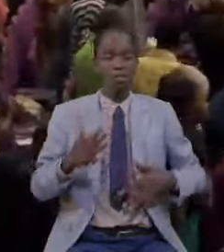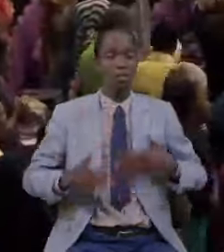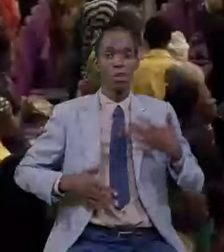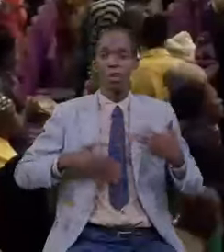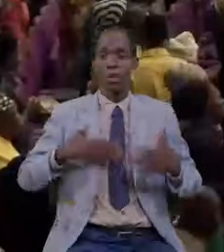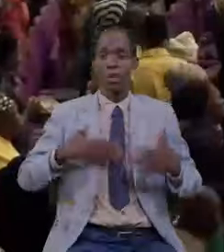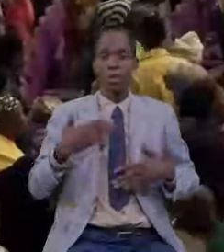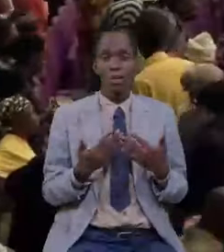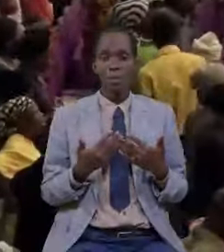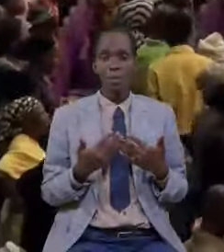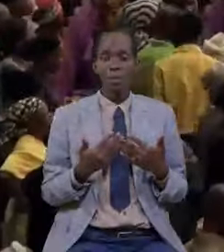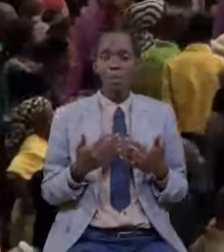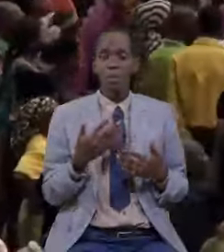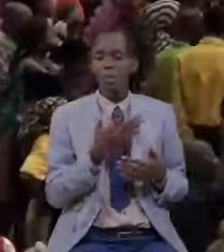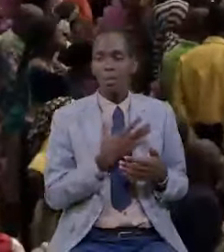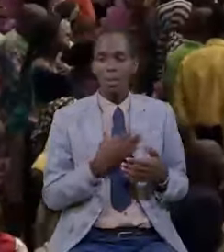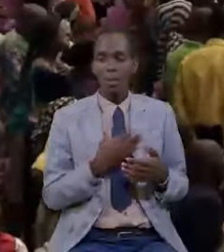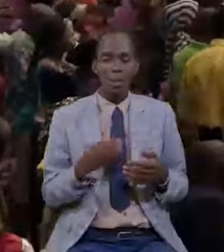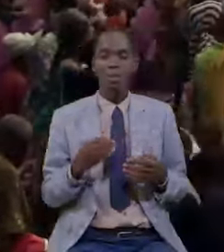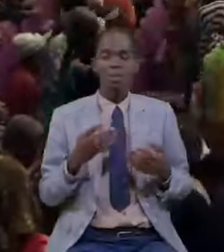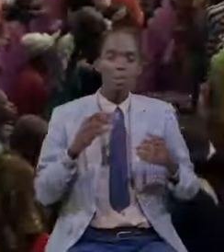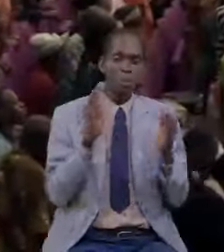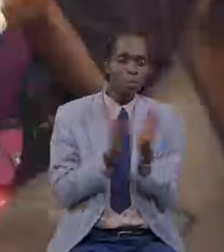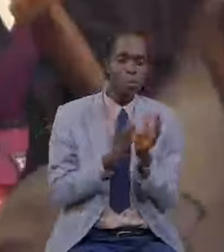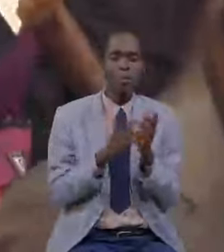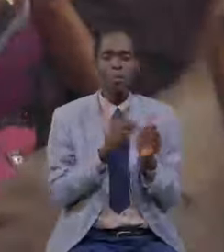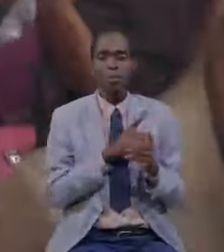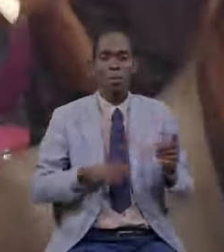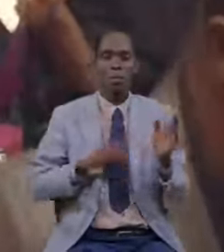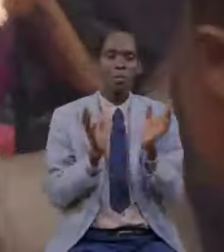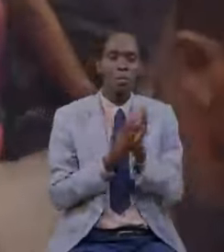A night of praise the Lord, praise the Lord, praise the Lord.